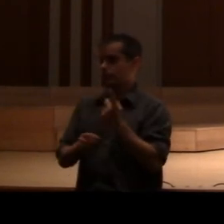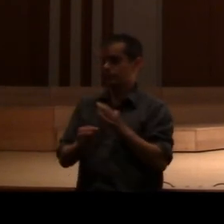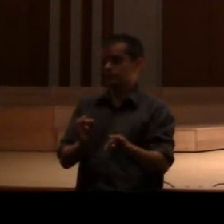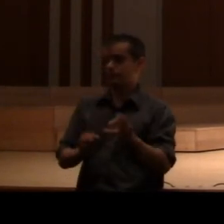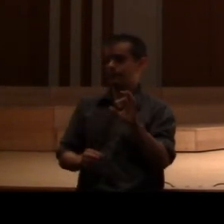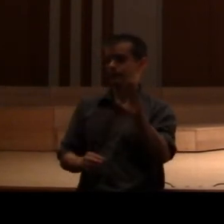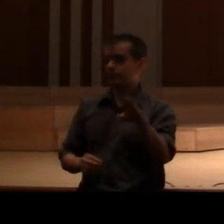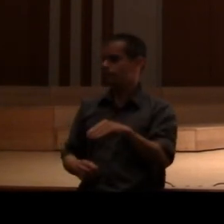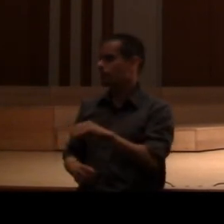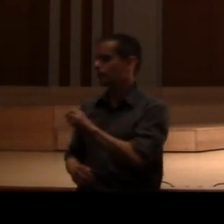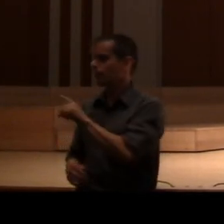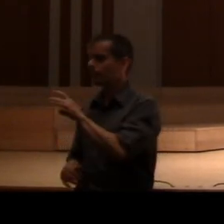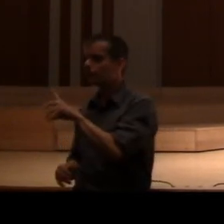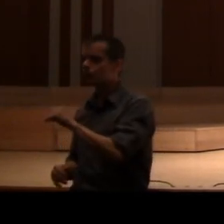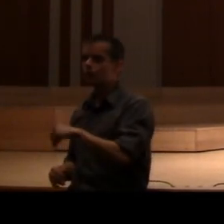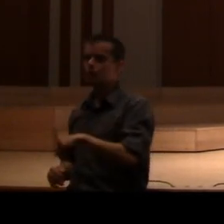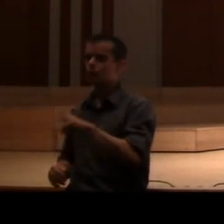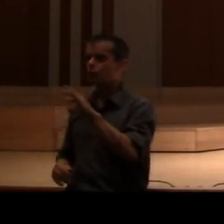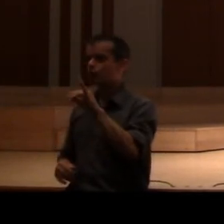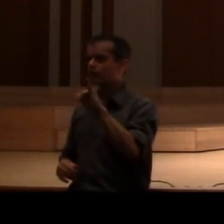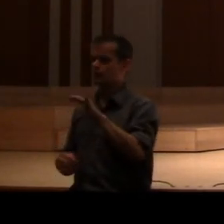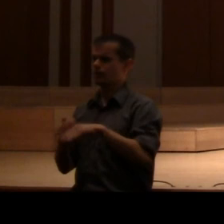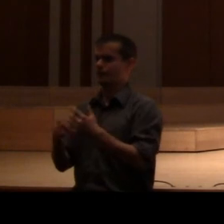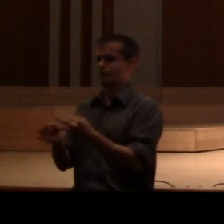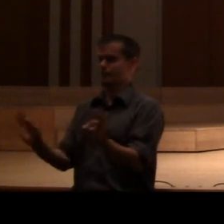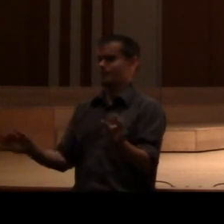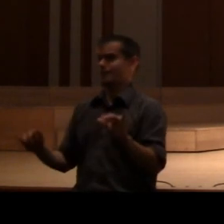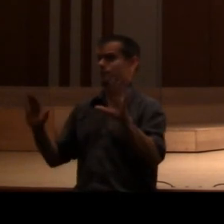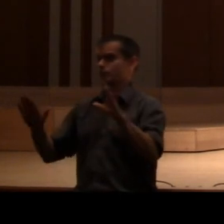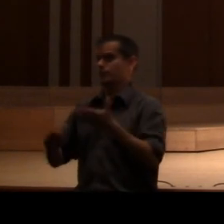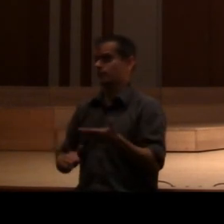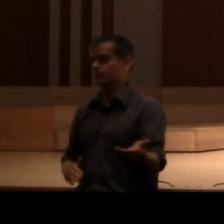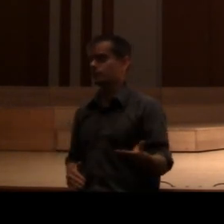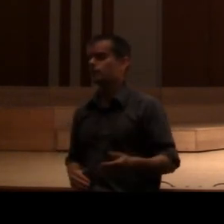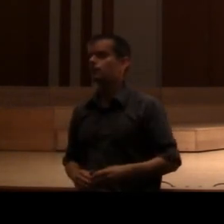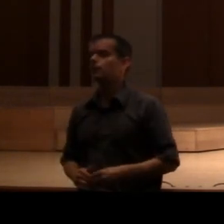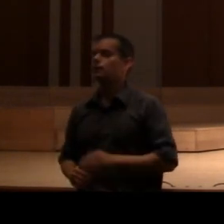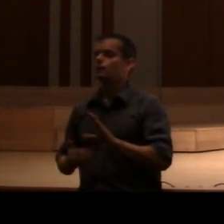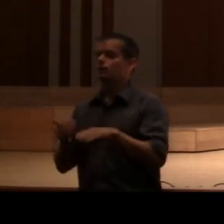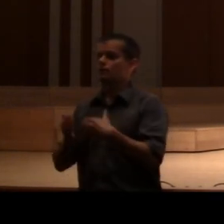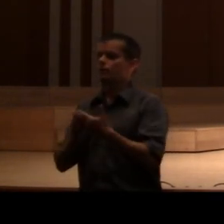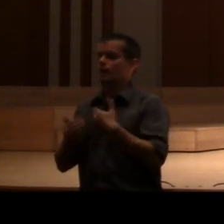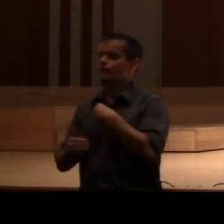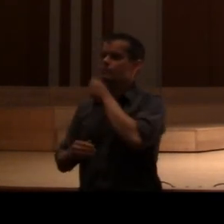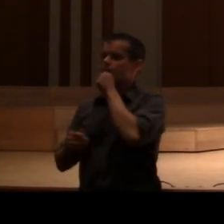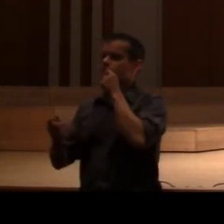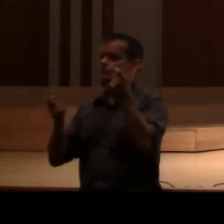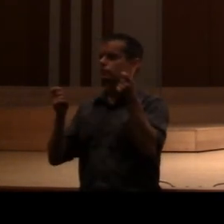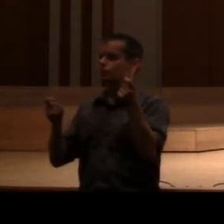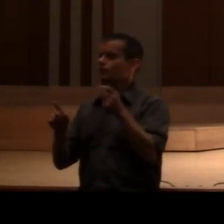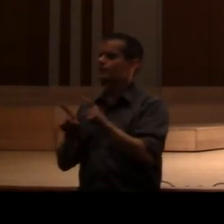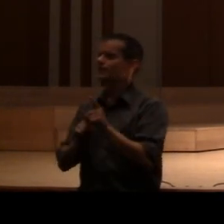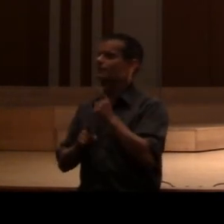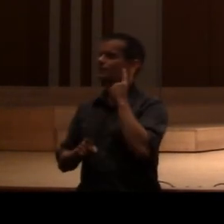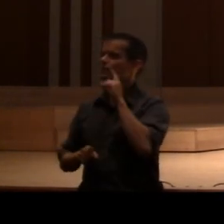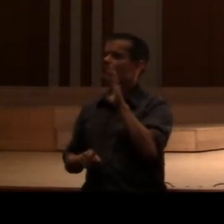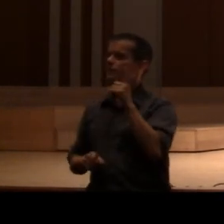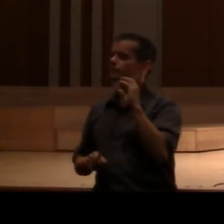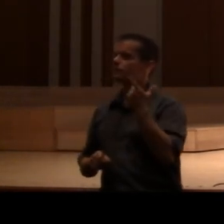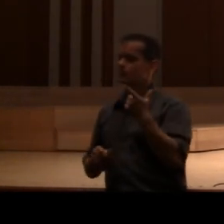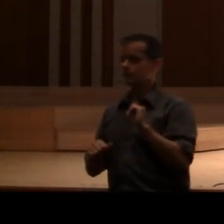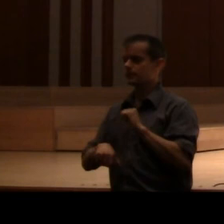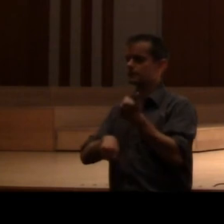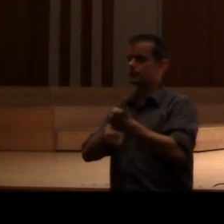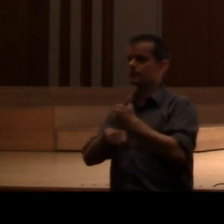an Edmodo or a Wiki. All of these things are free, so that's really the great thing. And all of them have privacy controls. Even with something like Blogger, you can set it up to